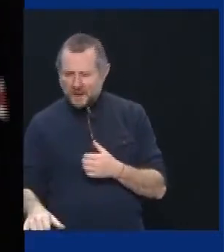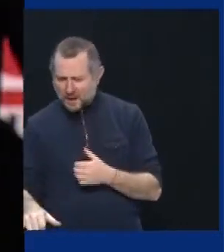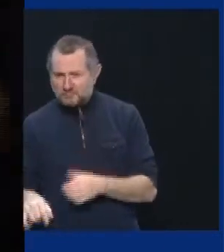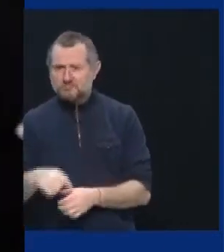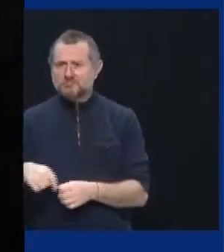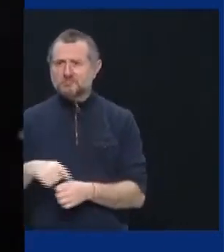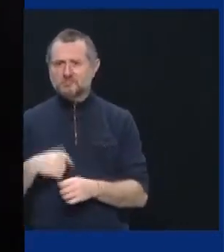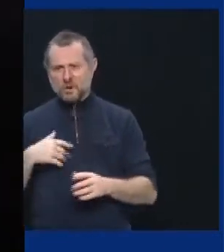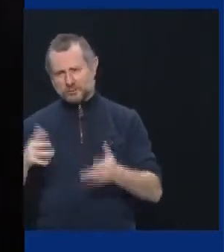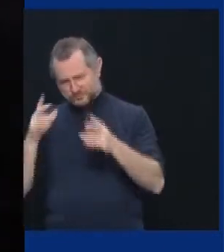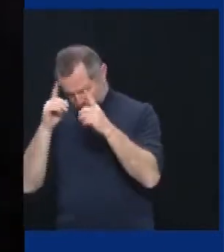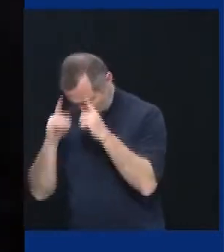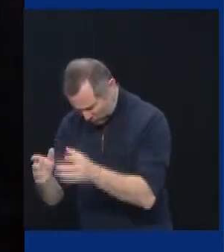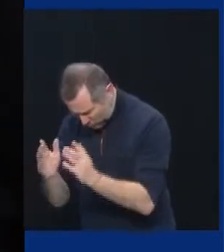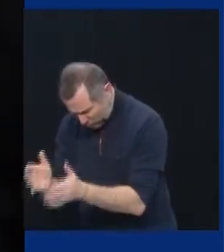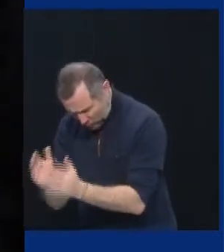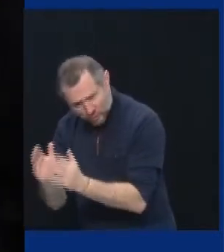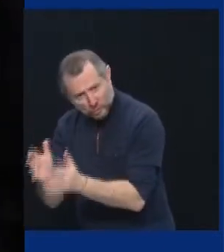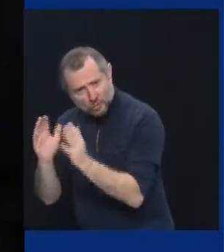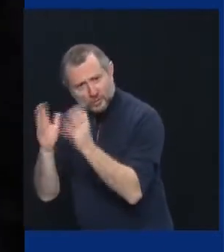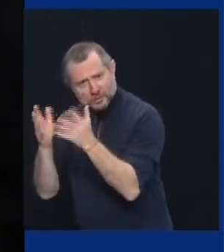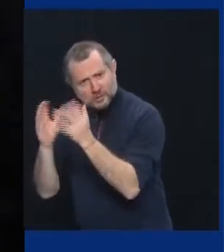for her.